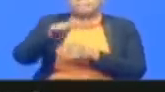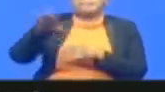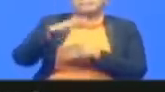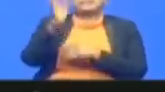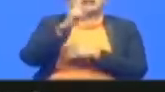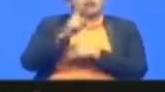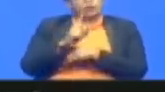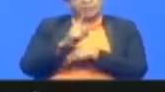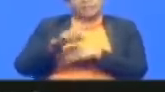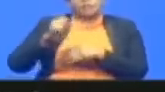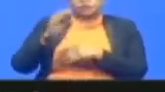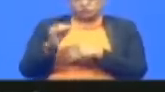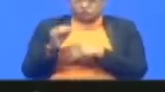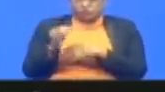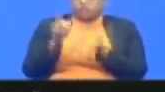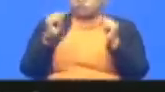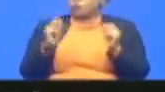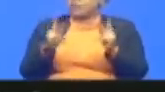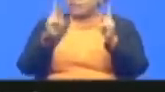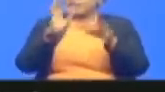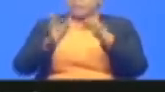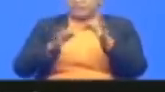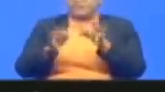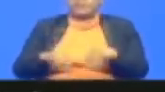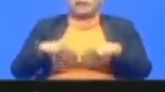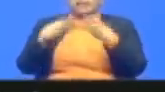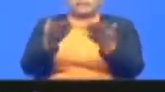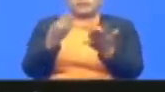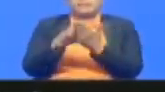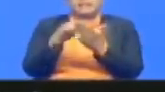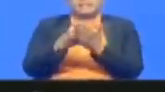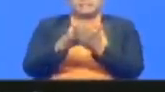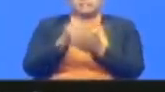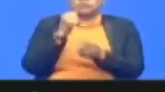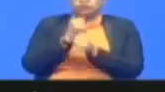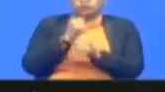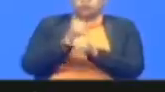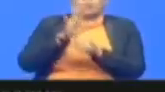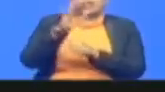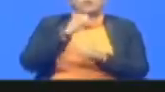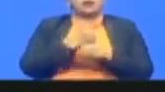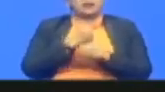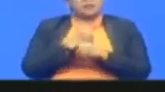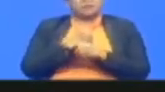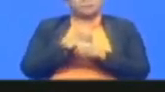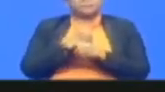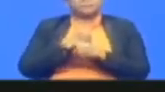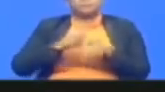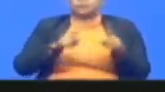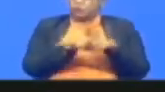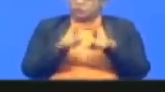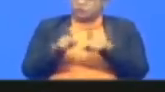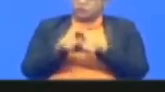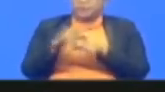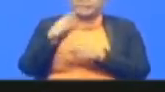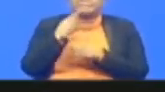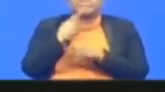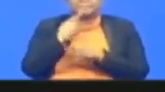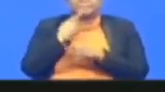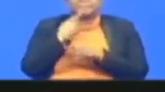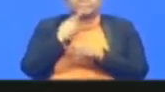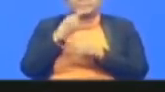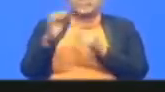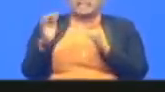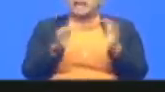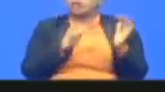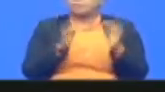Nairobi, it is in order that they be facilitated to carry out that mandate. Further, they added that contrary to the